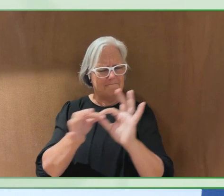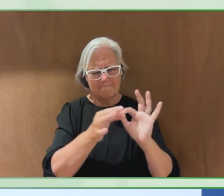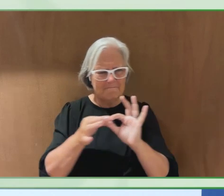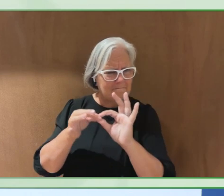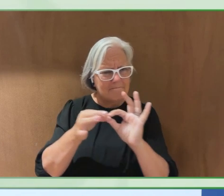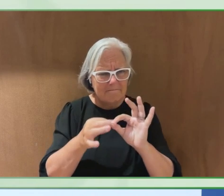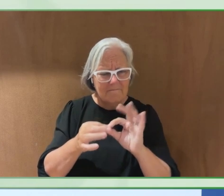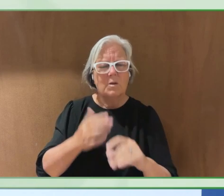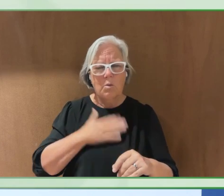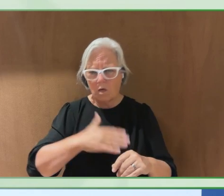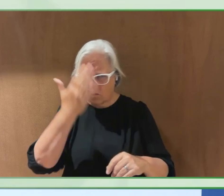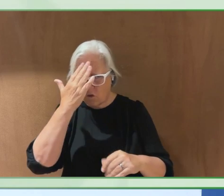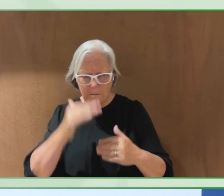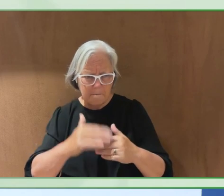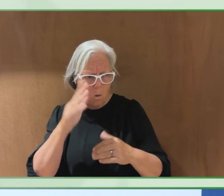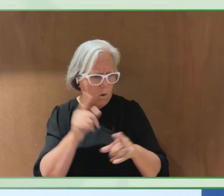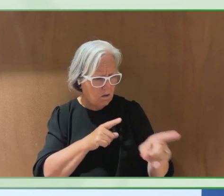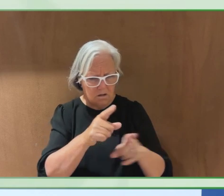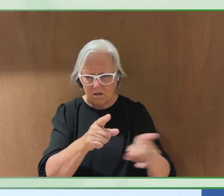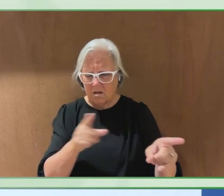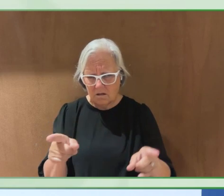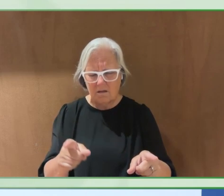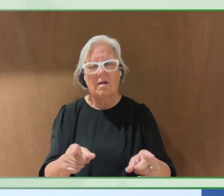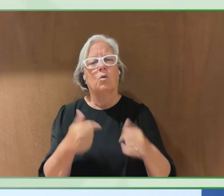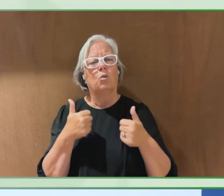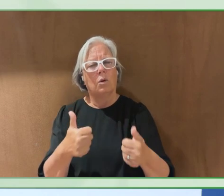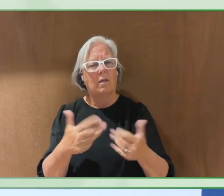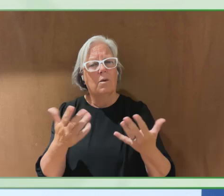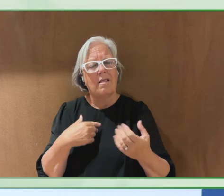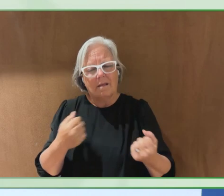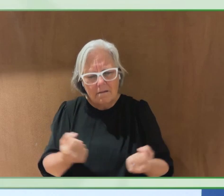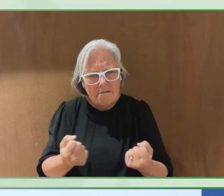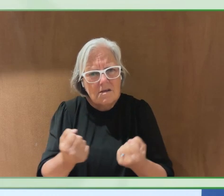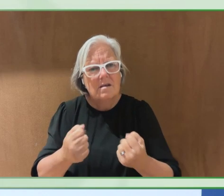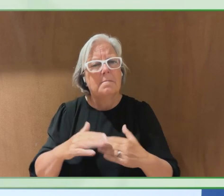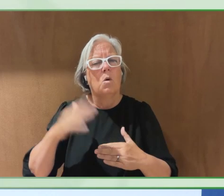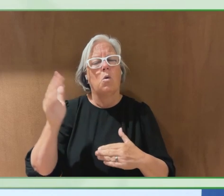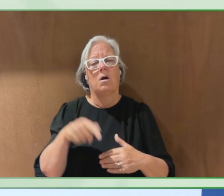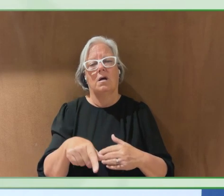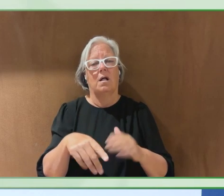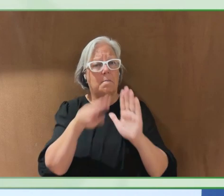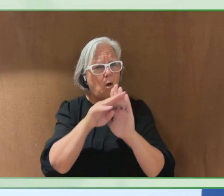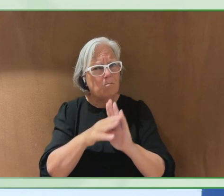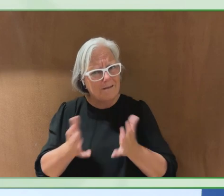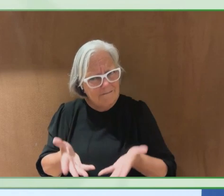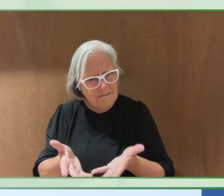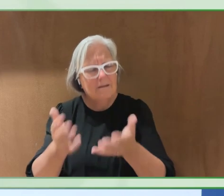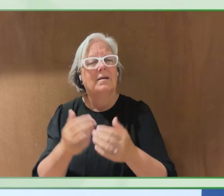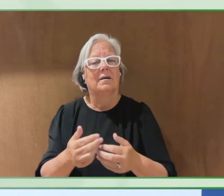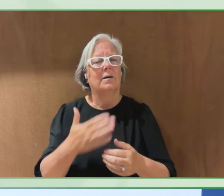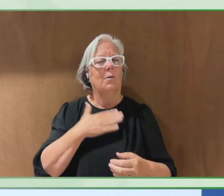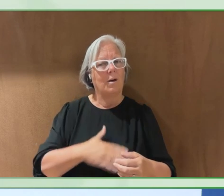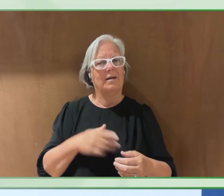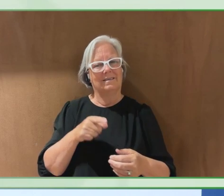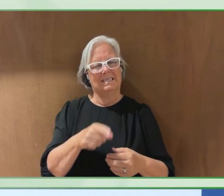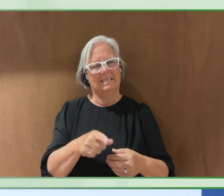better, and boost our actions, our programs, and look for opportunities to develop our activity in